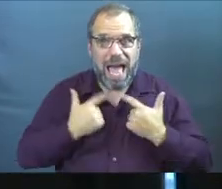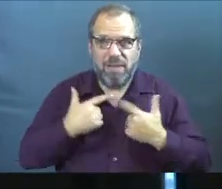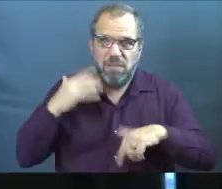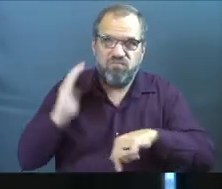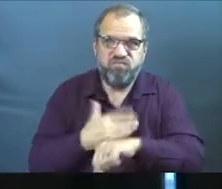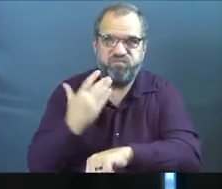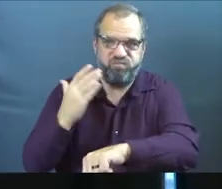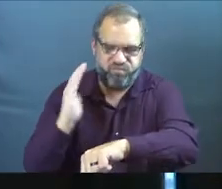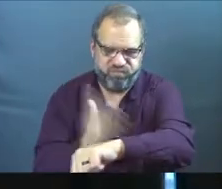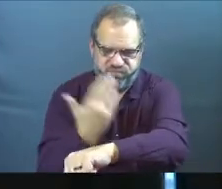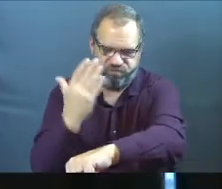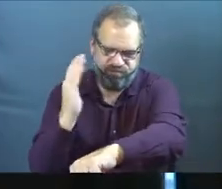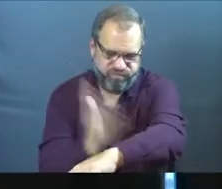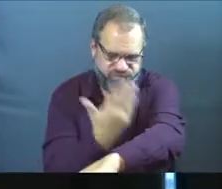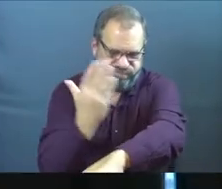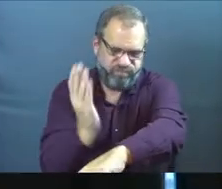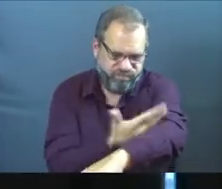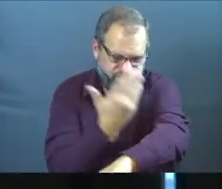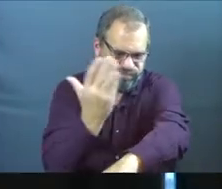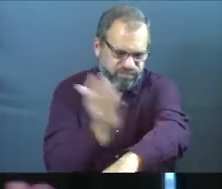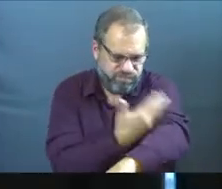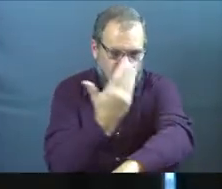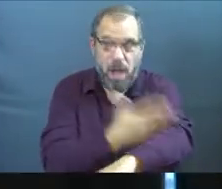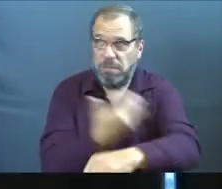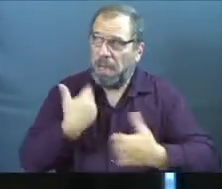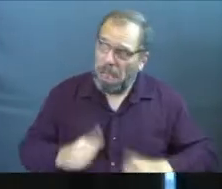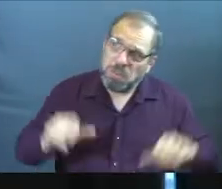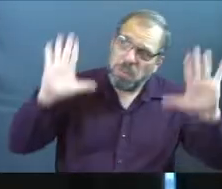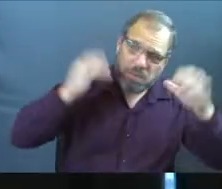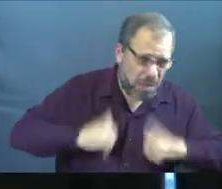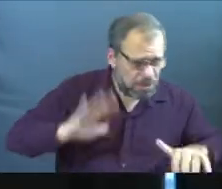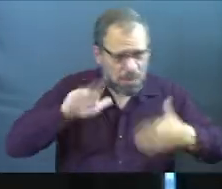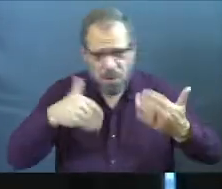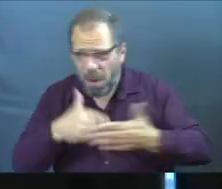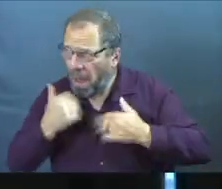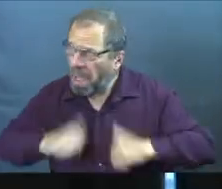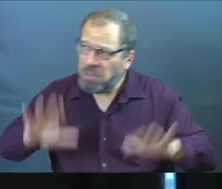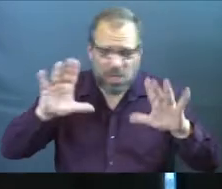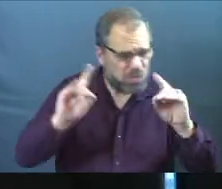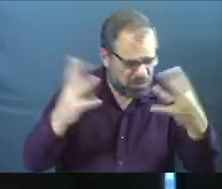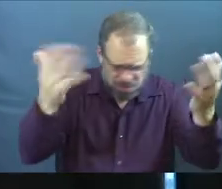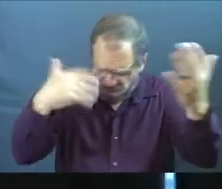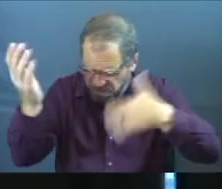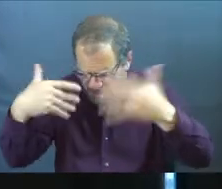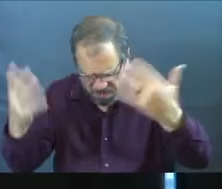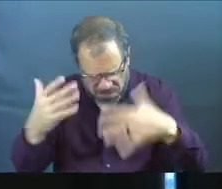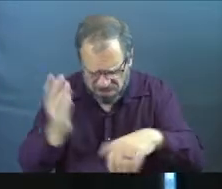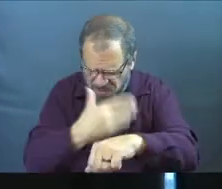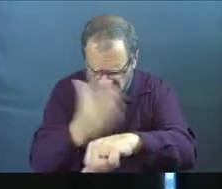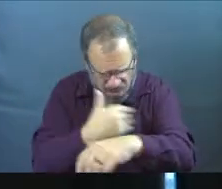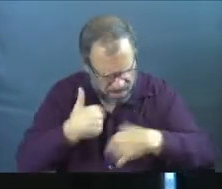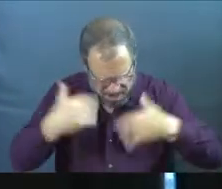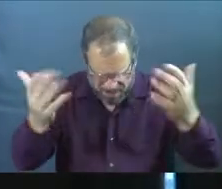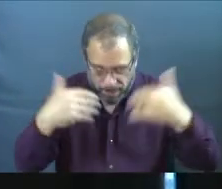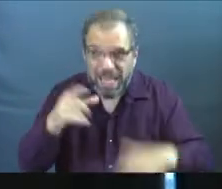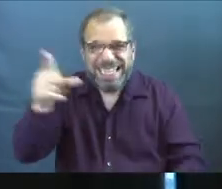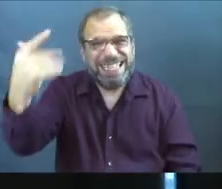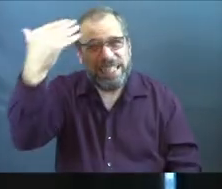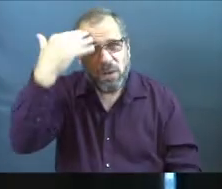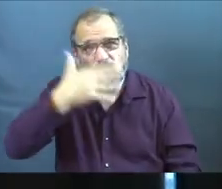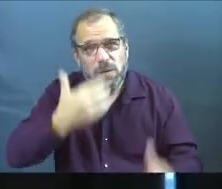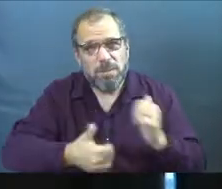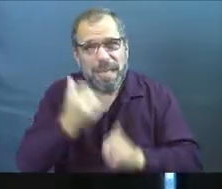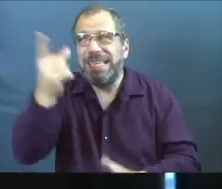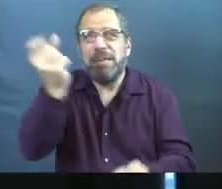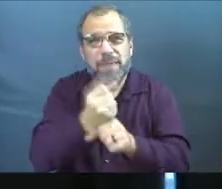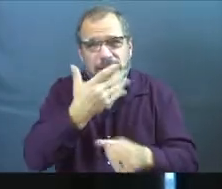just working. And we've got to get up every day and say, I surrender. I'm yours. Do what you got to do, Lord, right? Because he knows what's best.